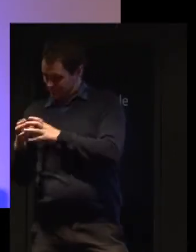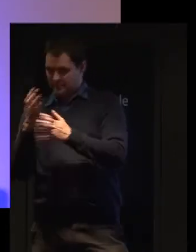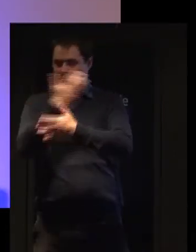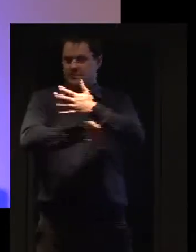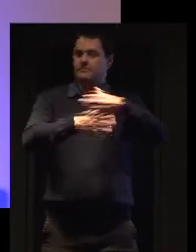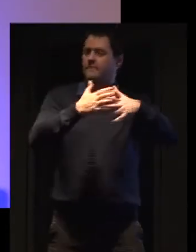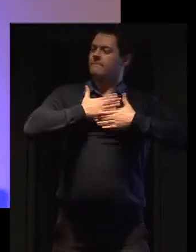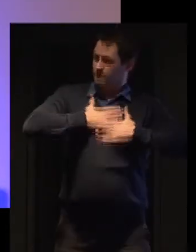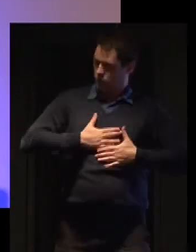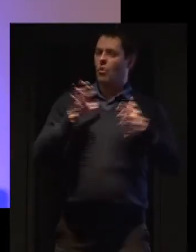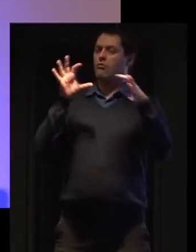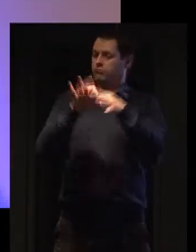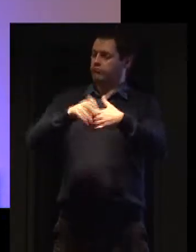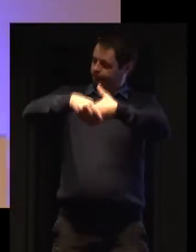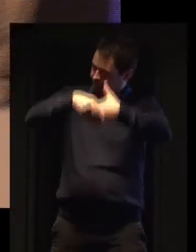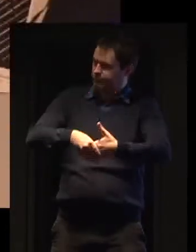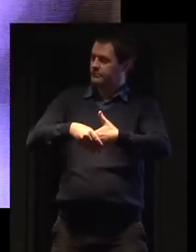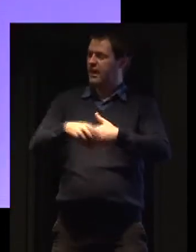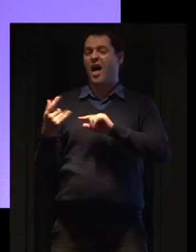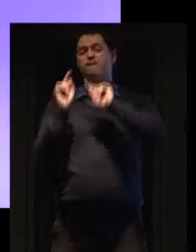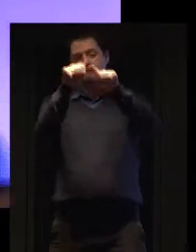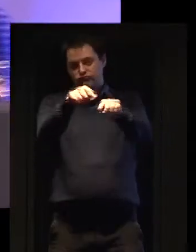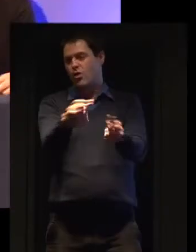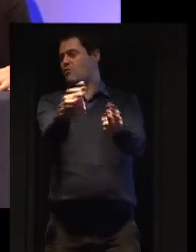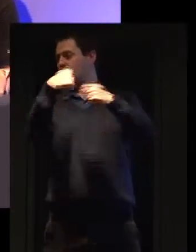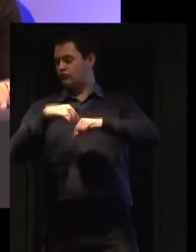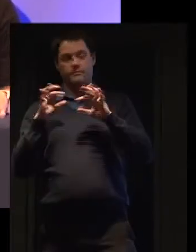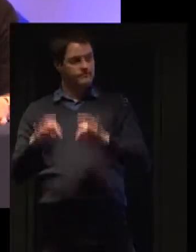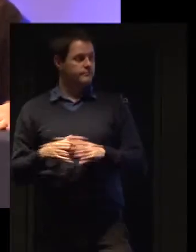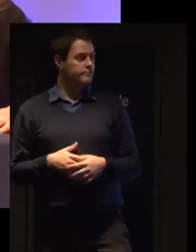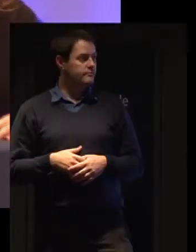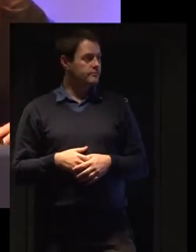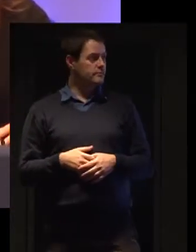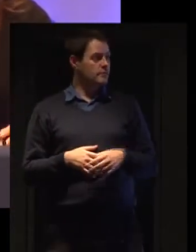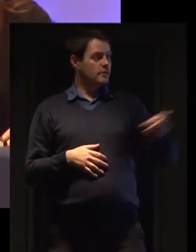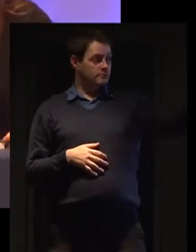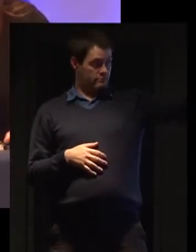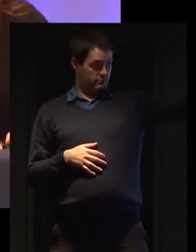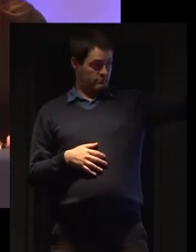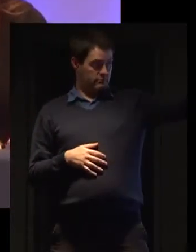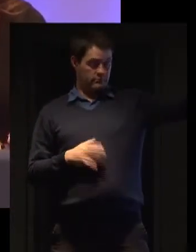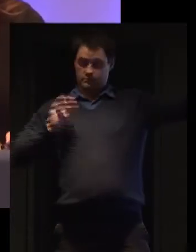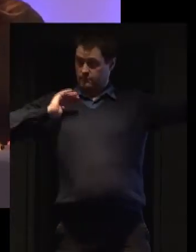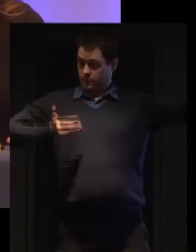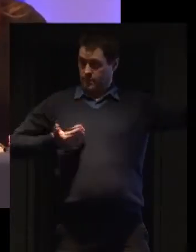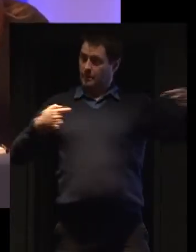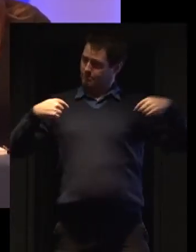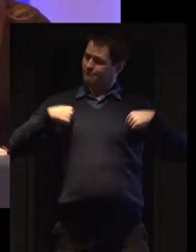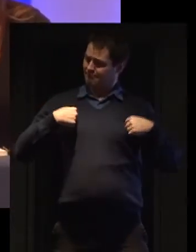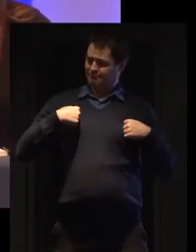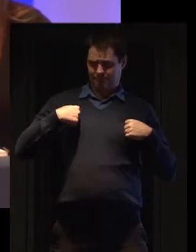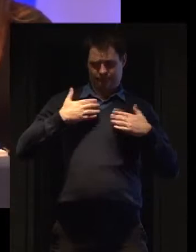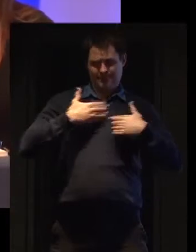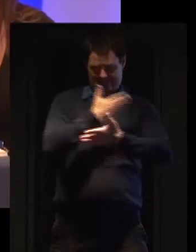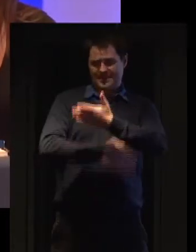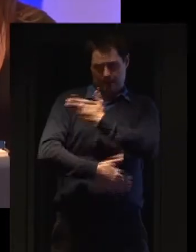add. Just want to say I have an invisible disability which affects me every day but does not stop me from supporting Hibernian